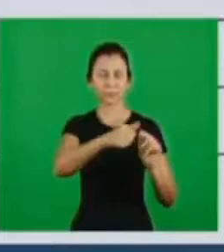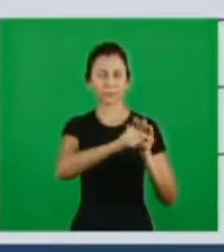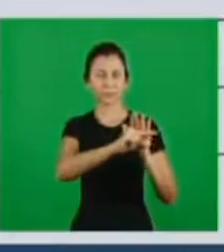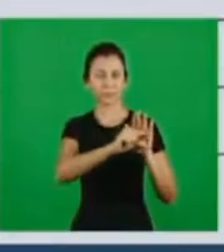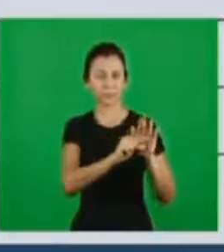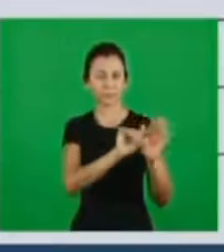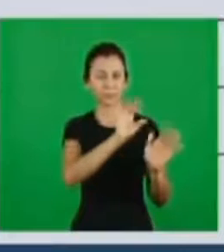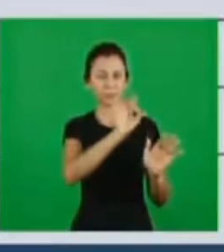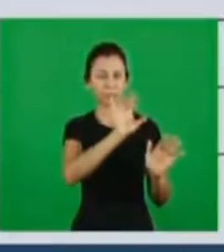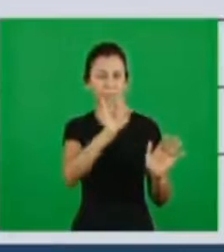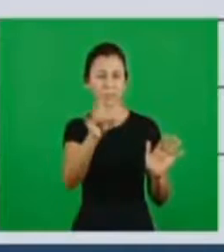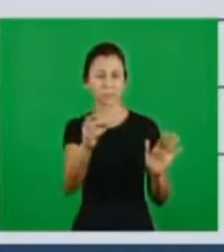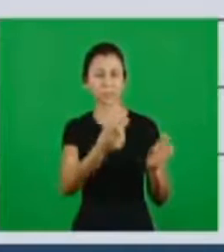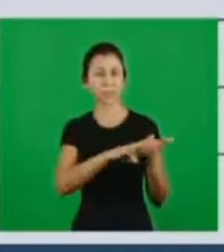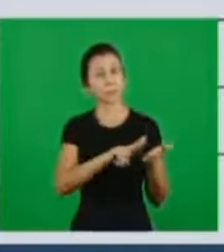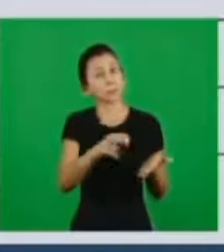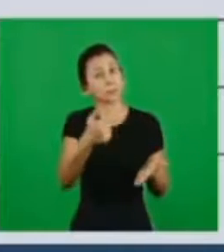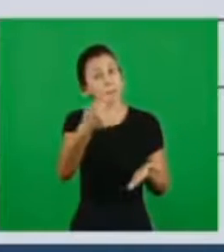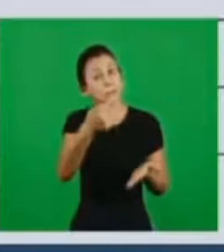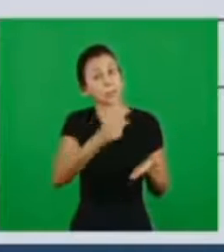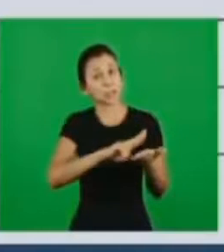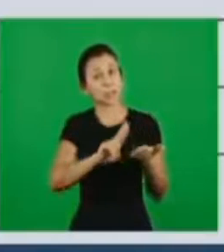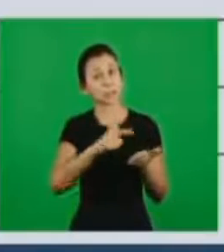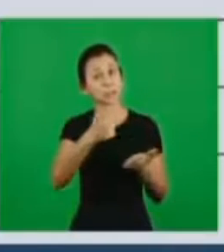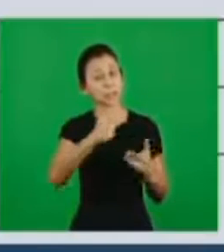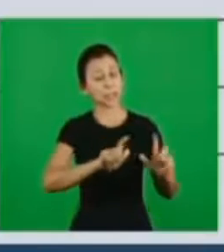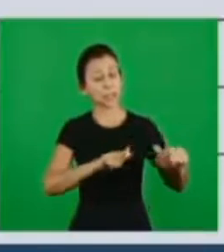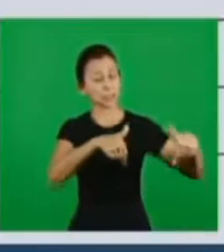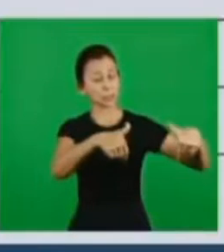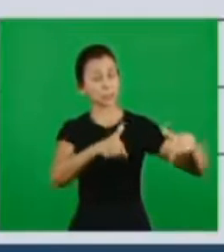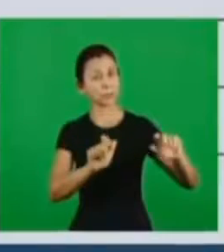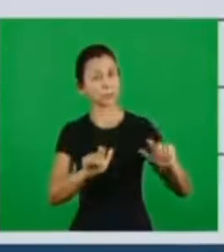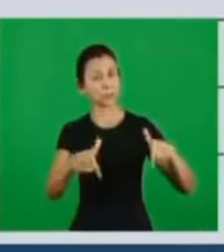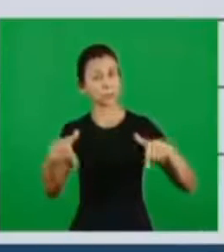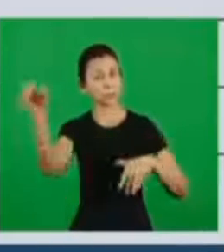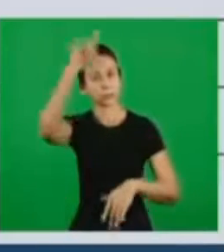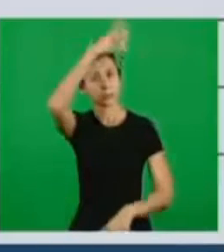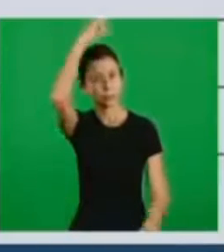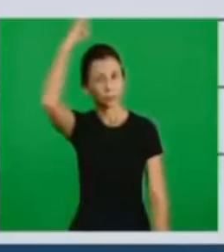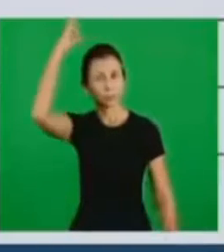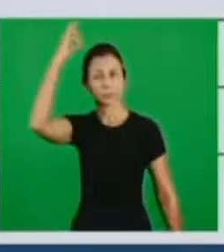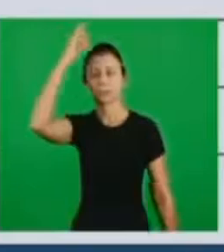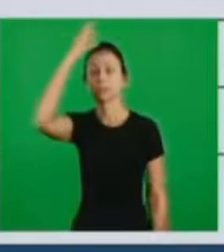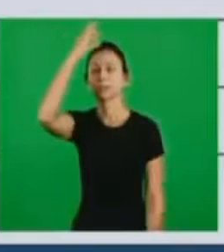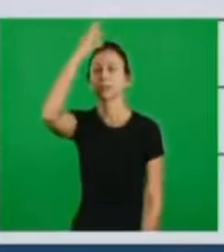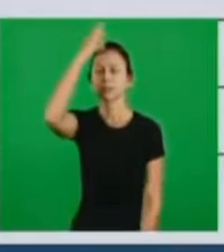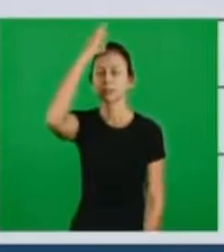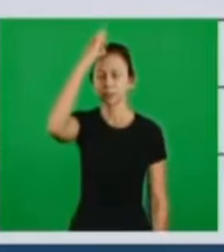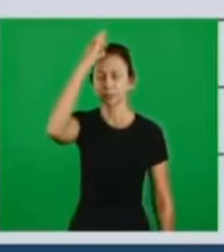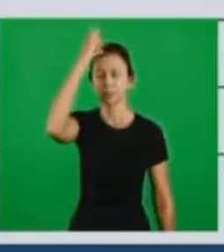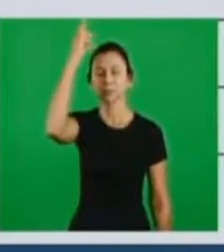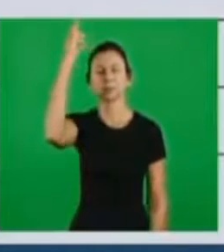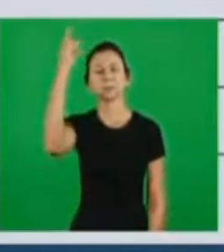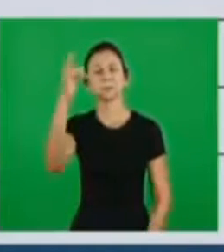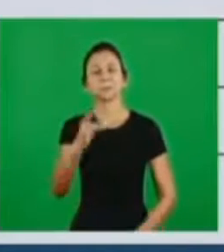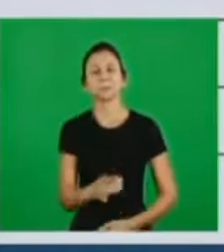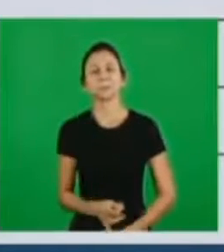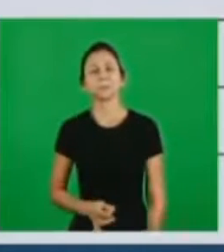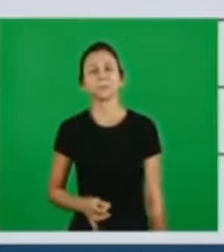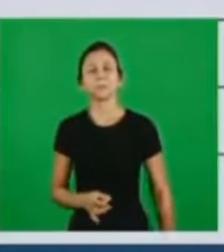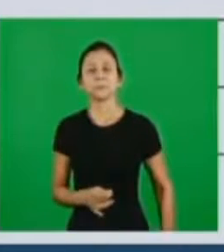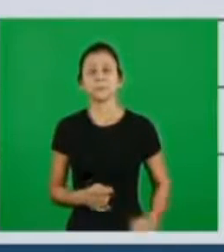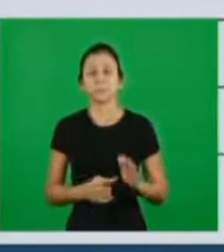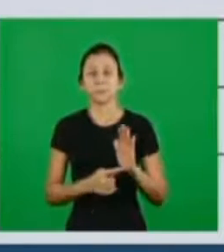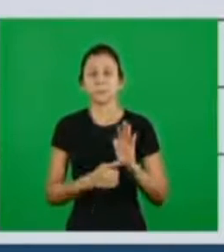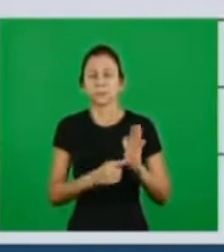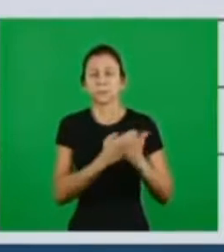letter. So those are seven letters. So there's an emphasis to each first verse that are here